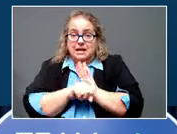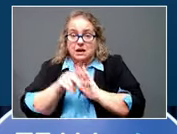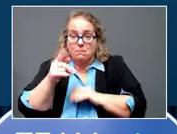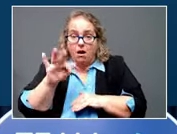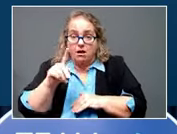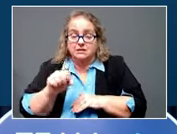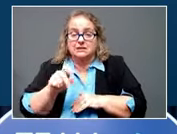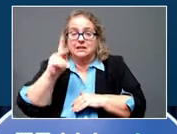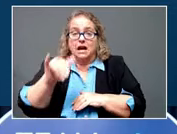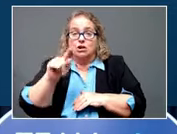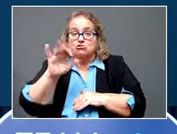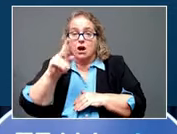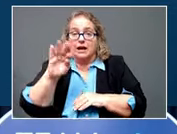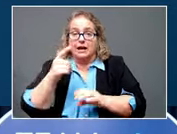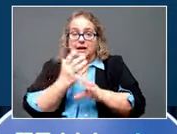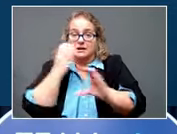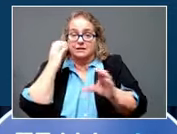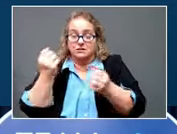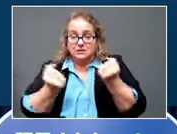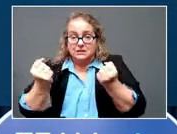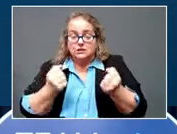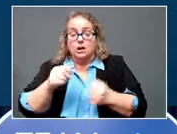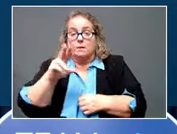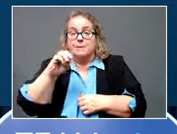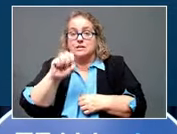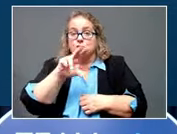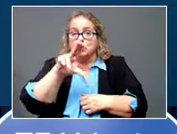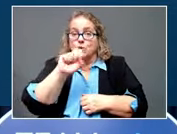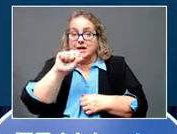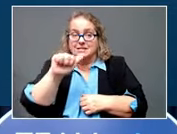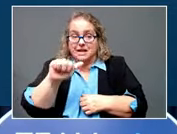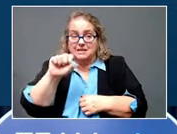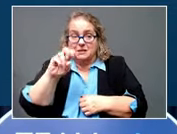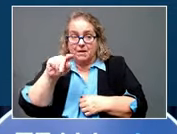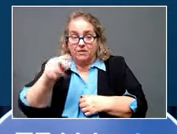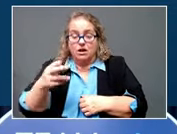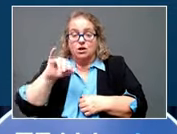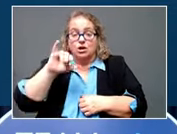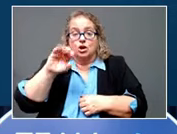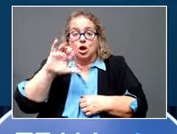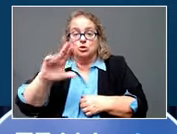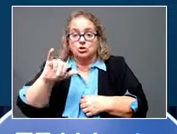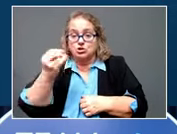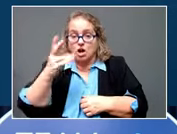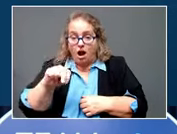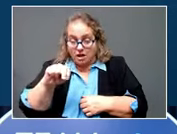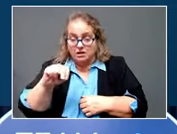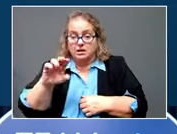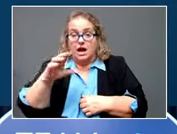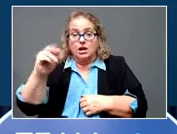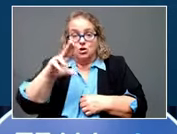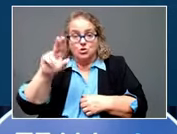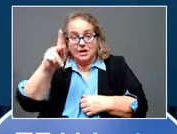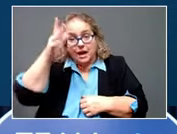industry, Miss USA L. Smith, who is a proud Kentuckian, Coach John Calipari, and the UK men's basketball team, who